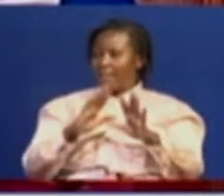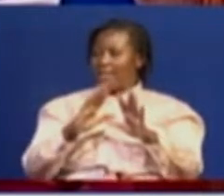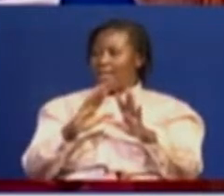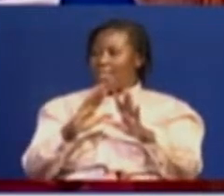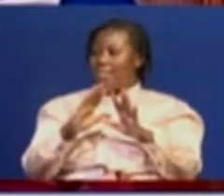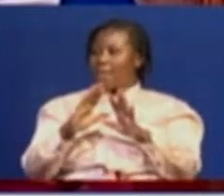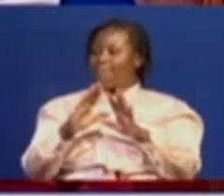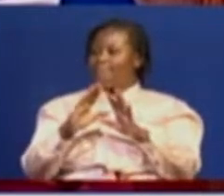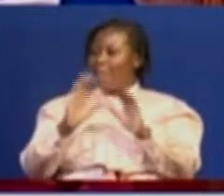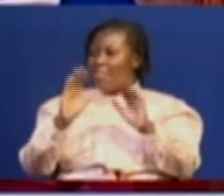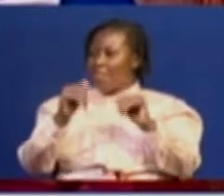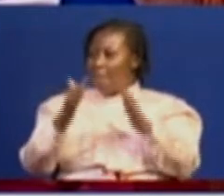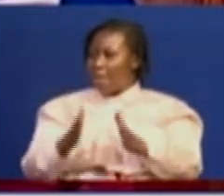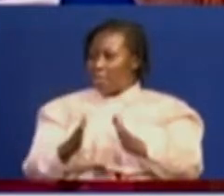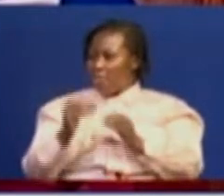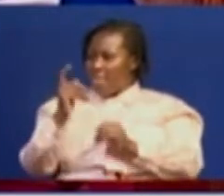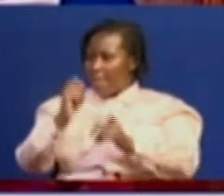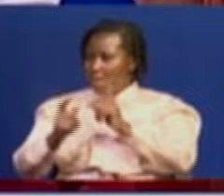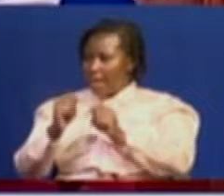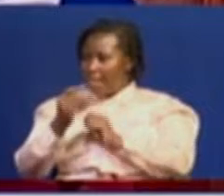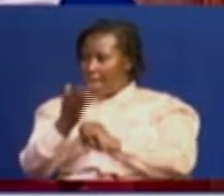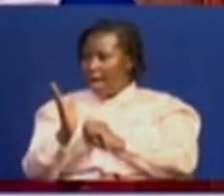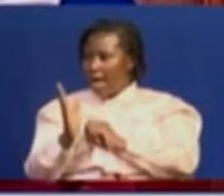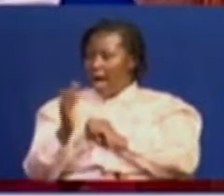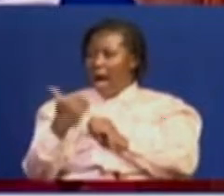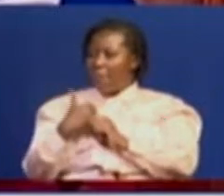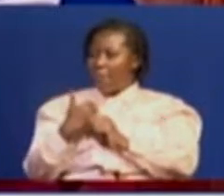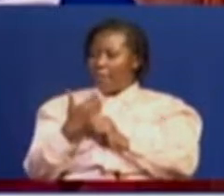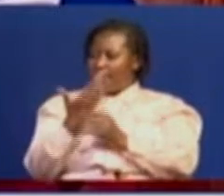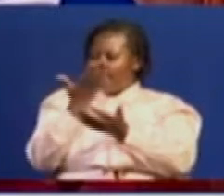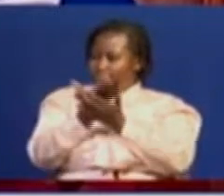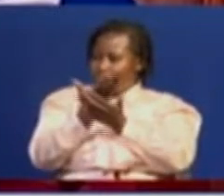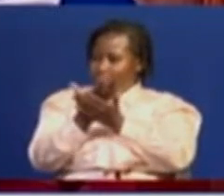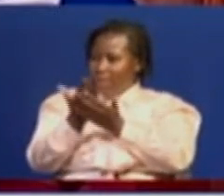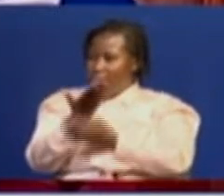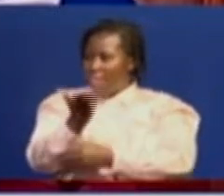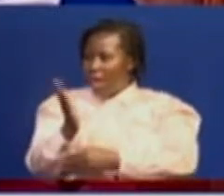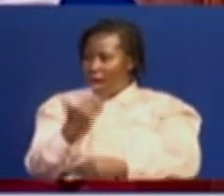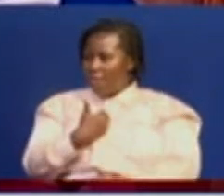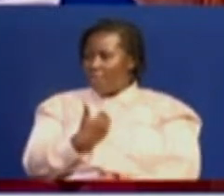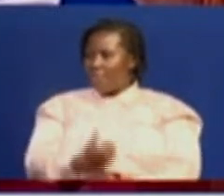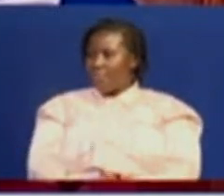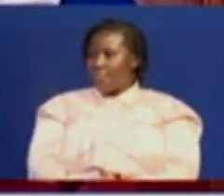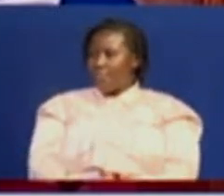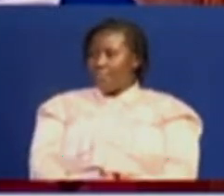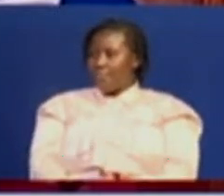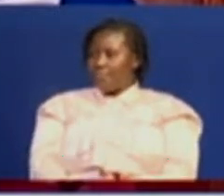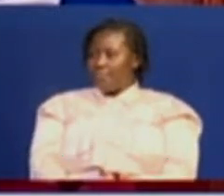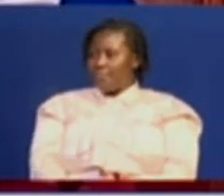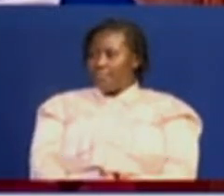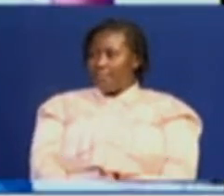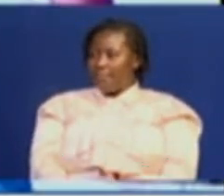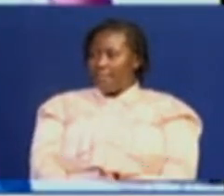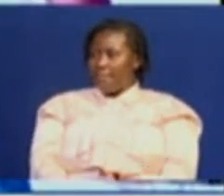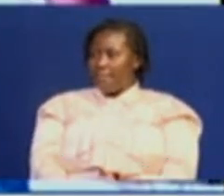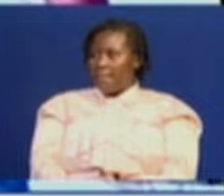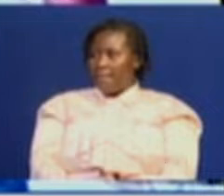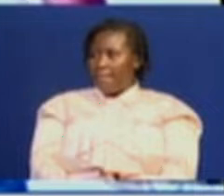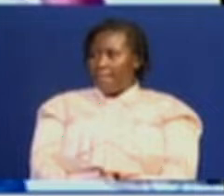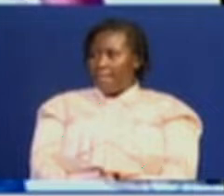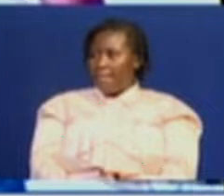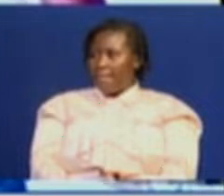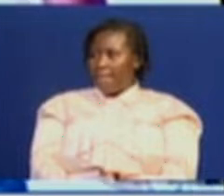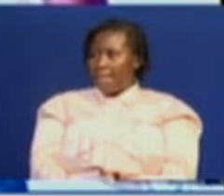dairy farmers have been canned, and also and the grievances. Igorora chumirite gutariria